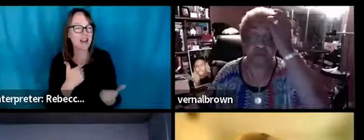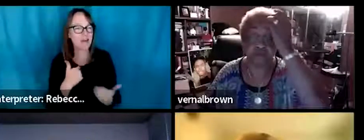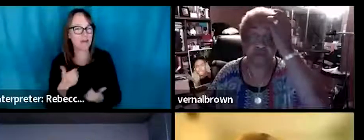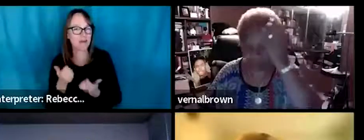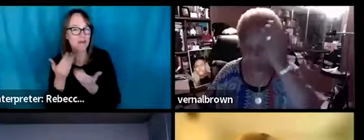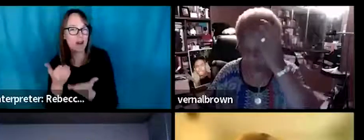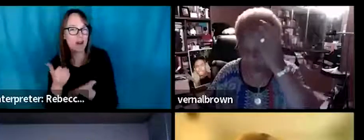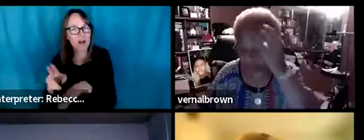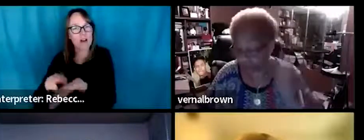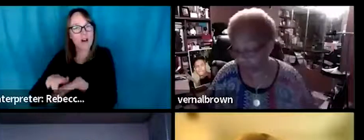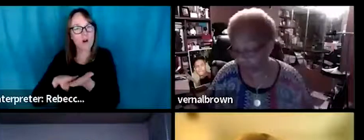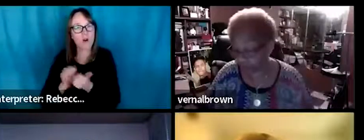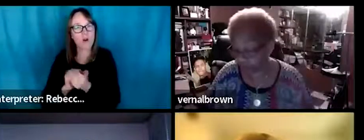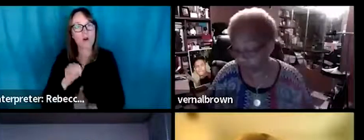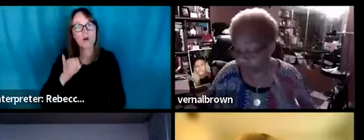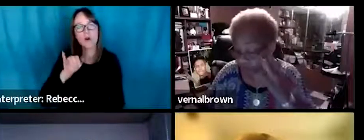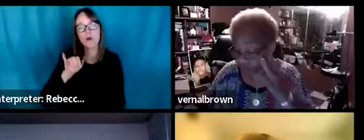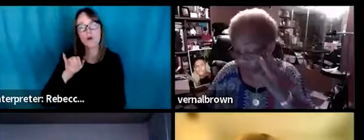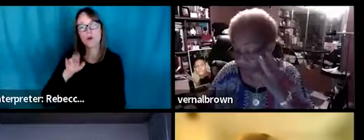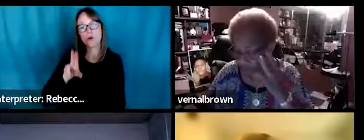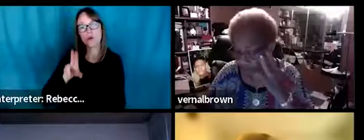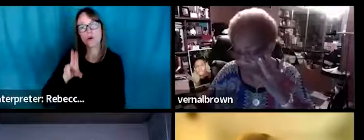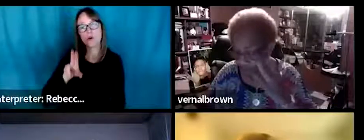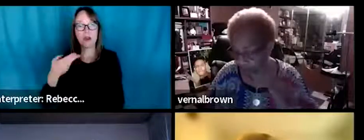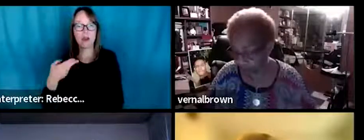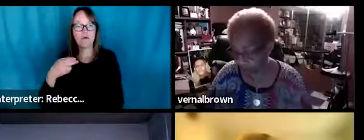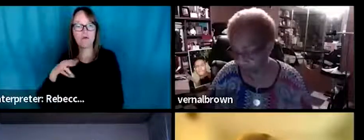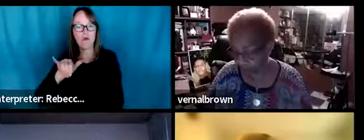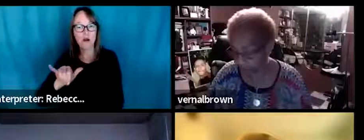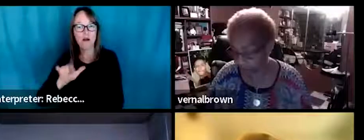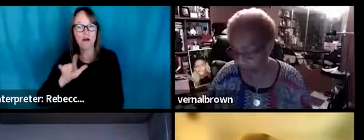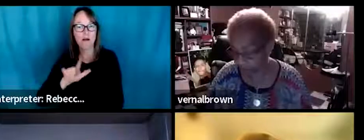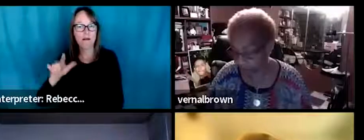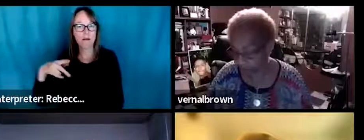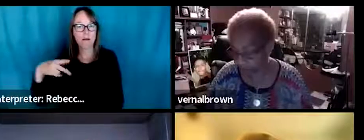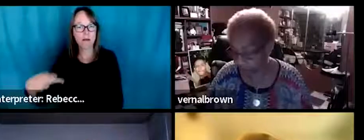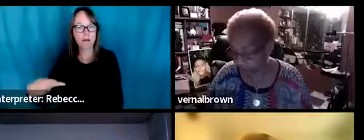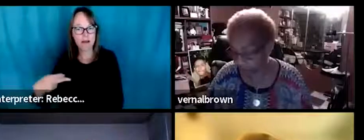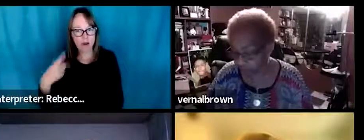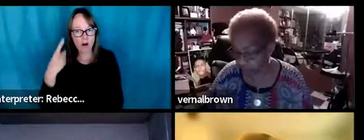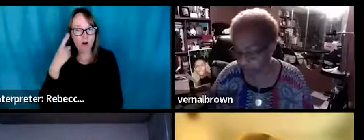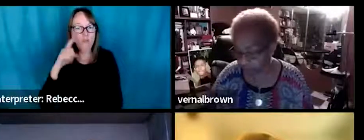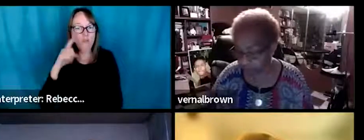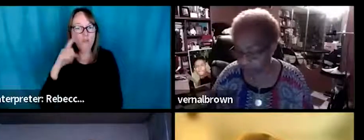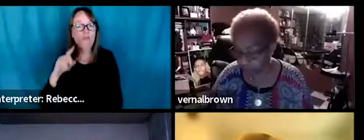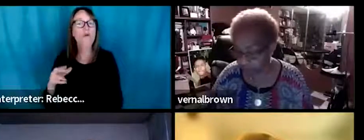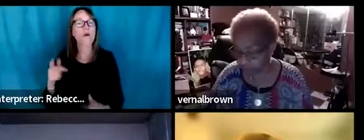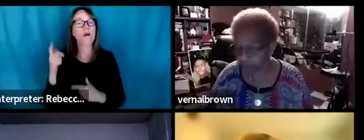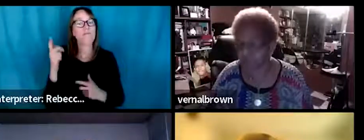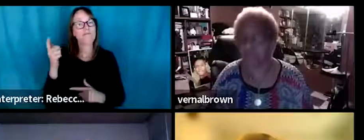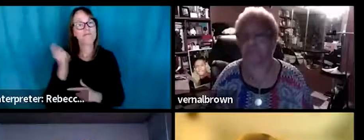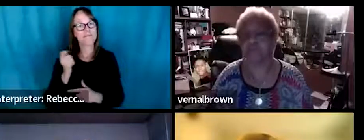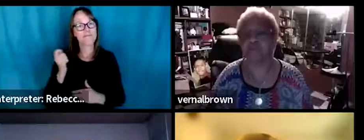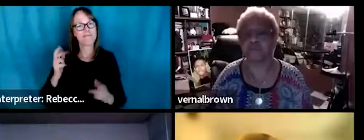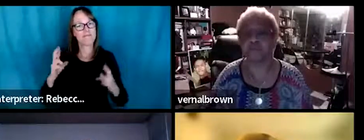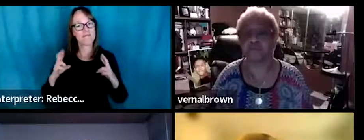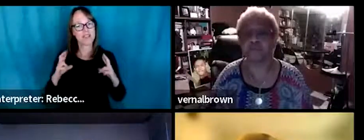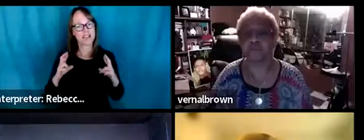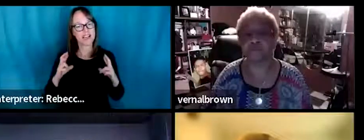UHY LLP for audit services for the Bi-State Development Pension Plans and 401k Retirement Savings